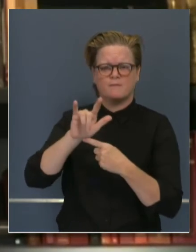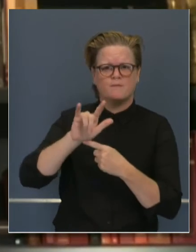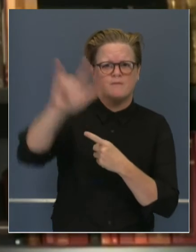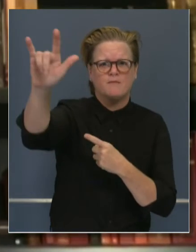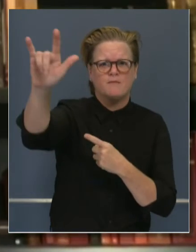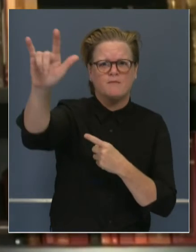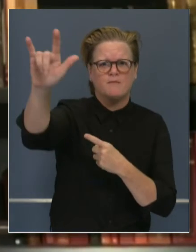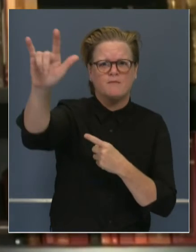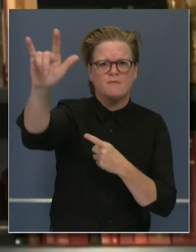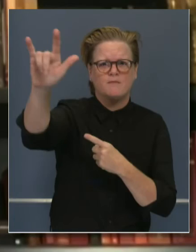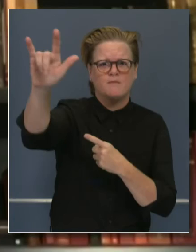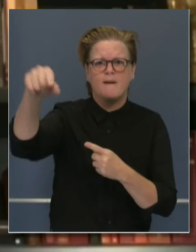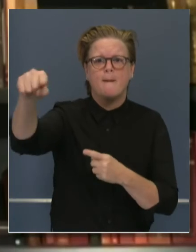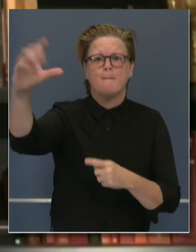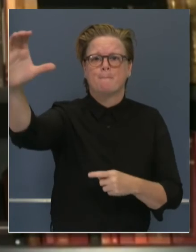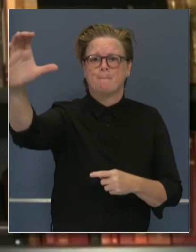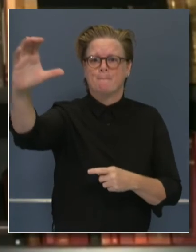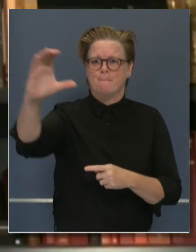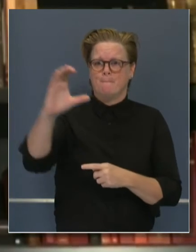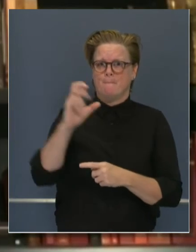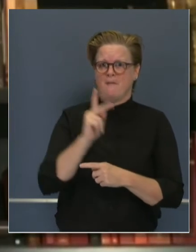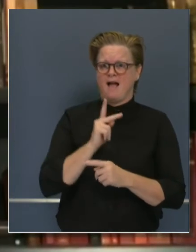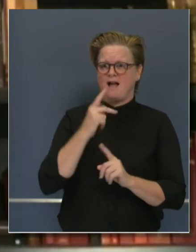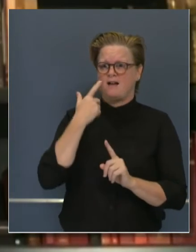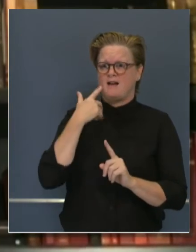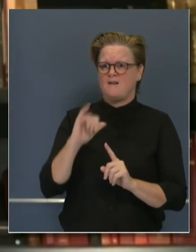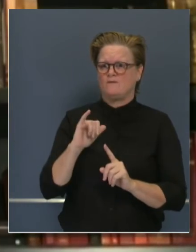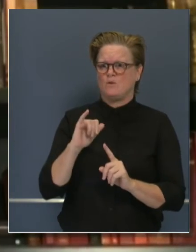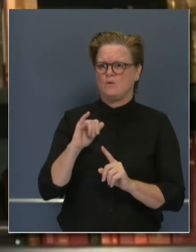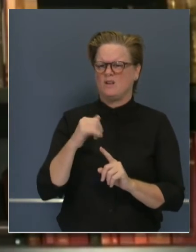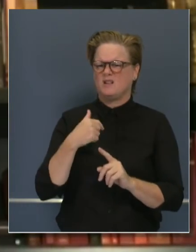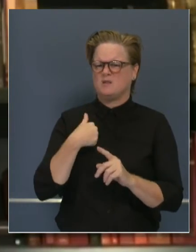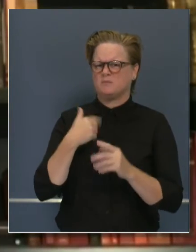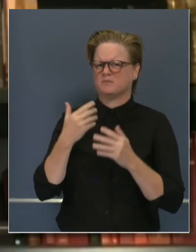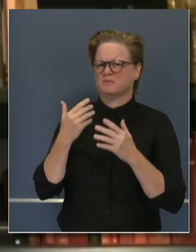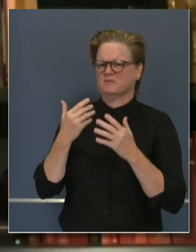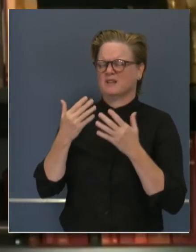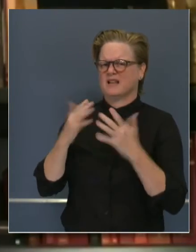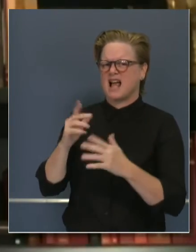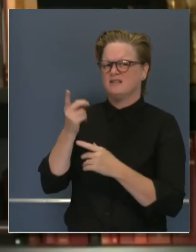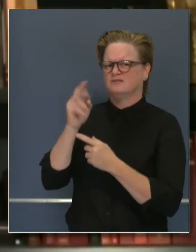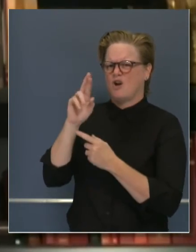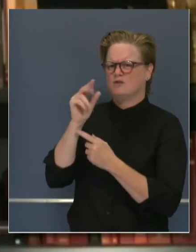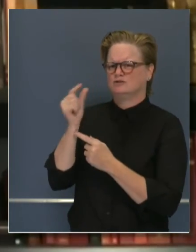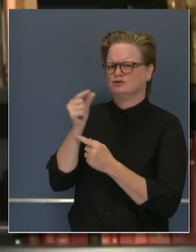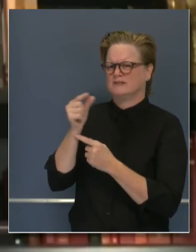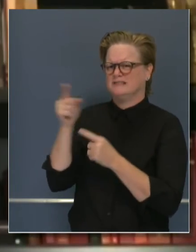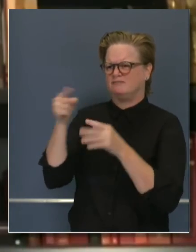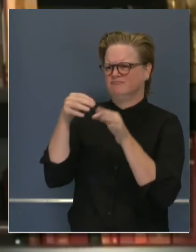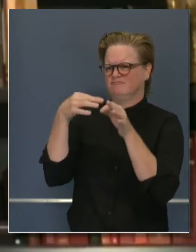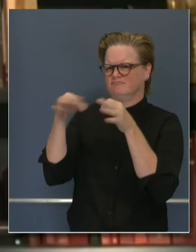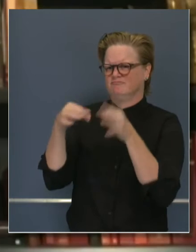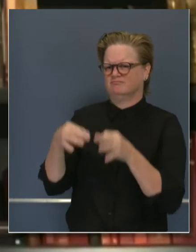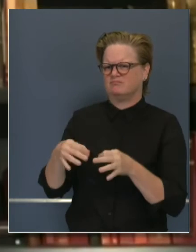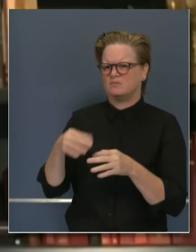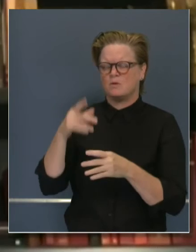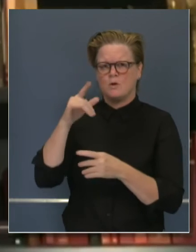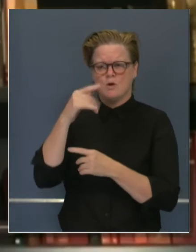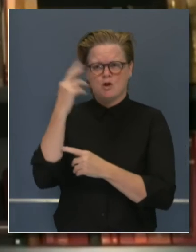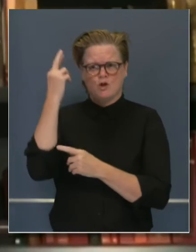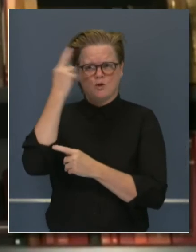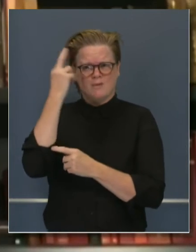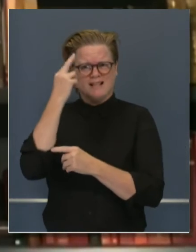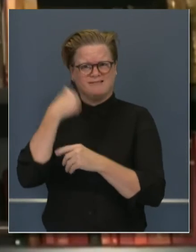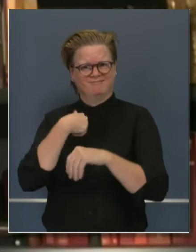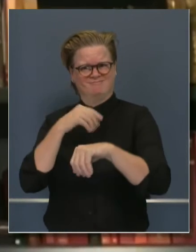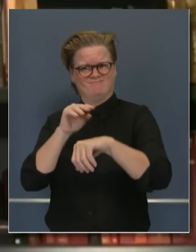country. Perhaps you can give us a sense of what your reason we put out that advisory and your concerns in that